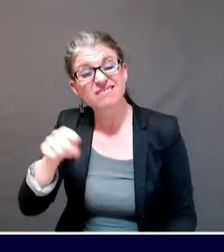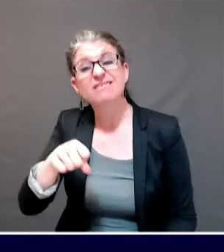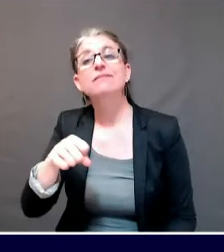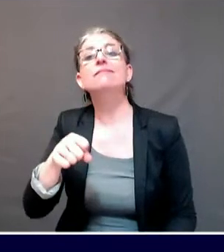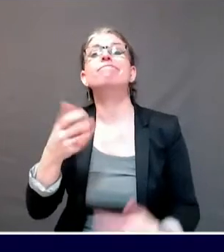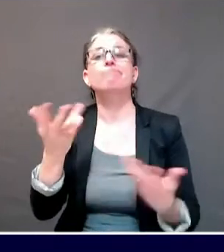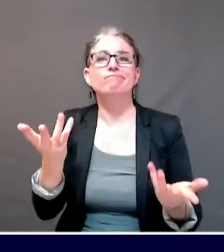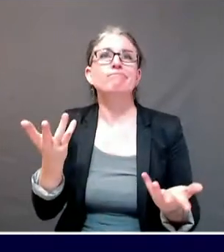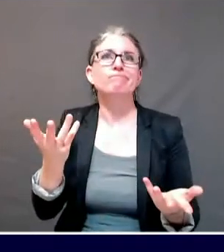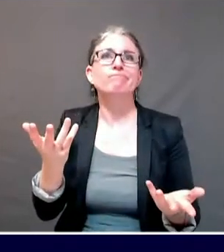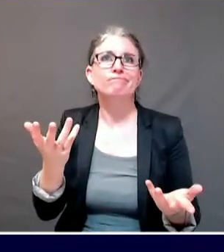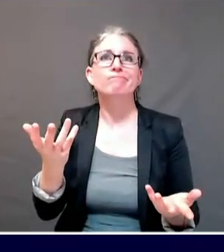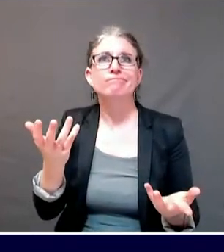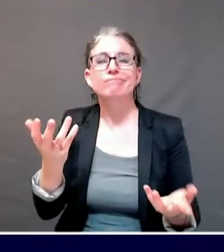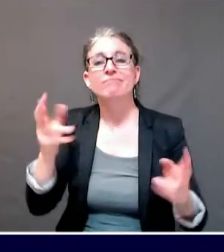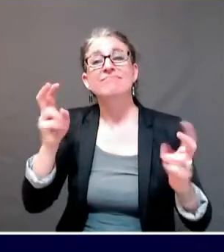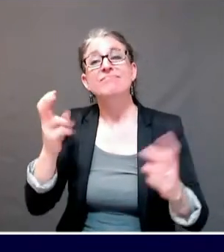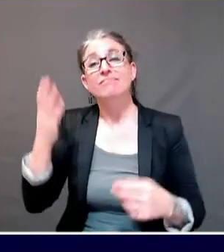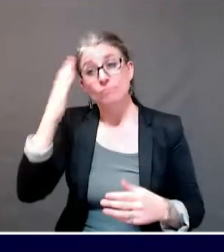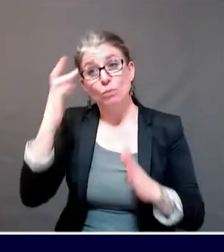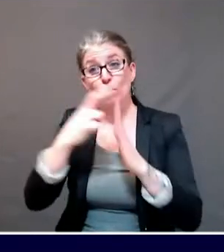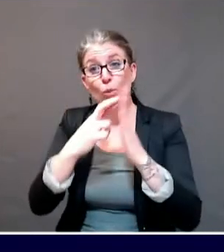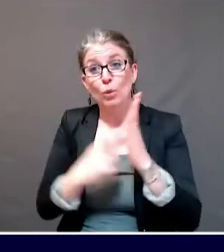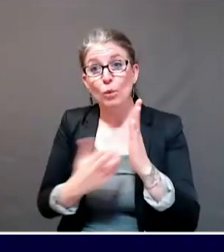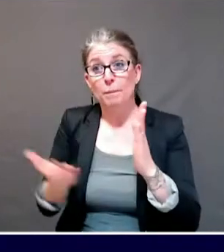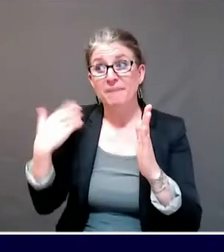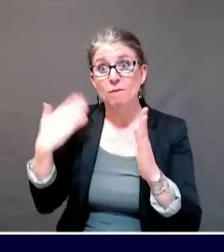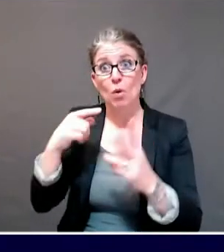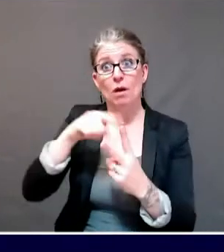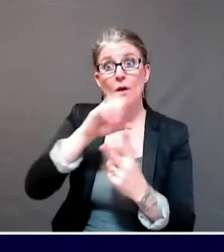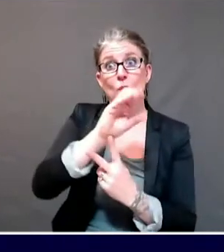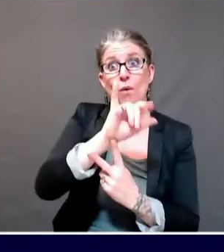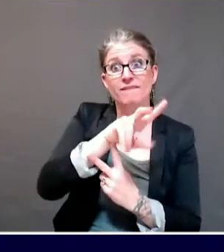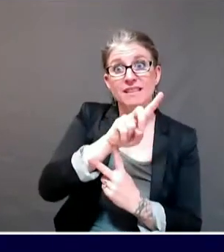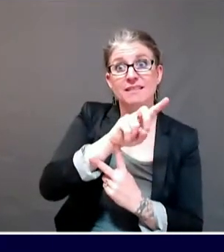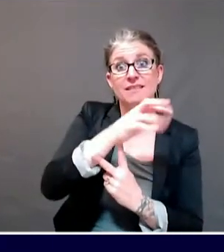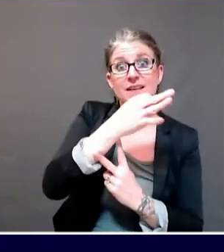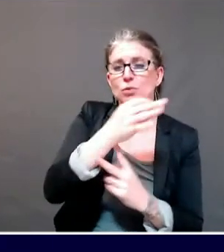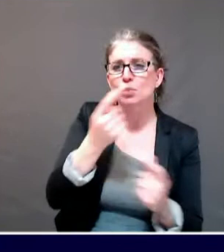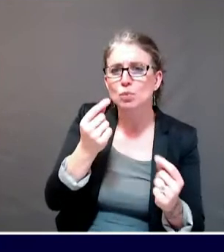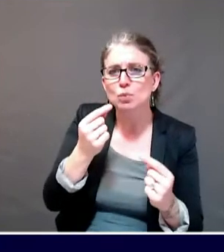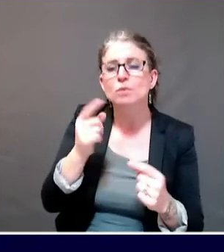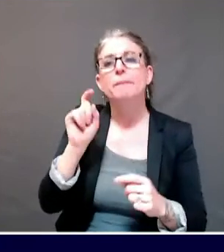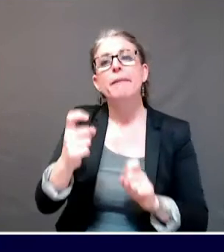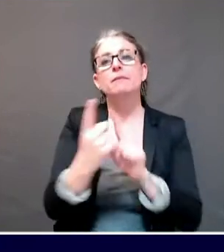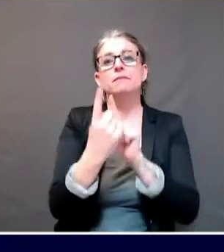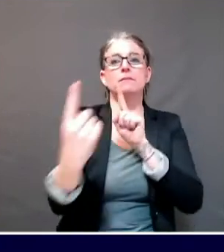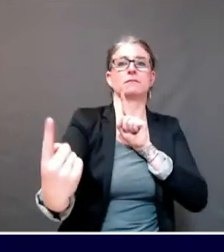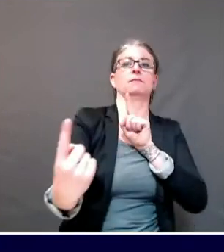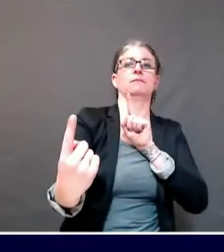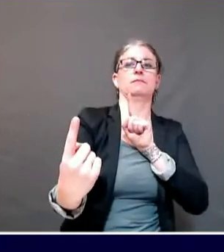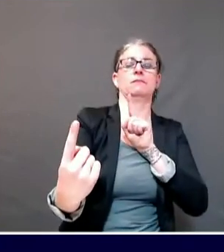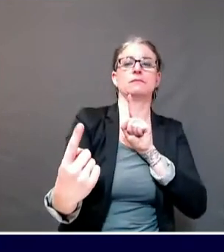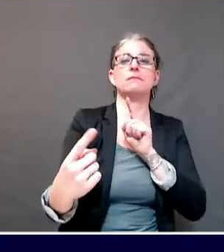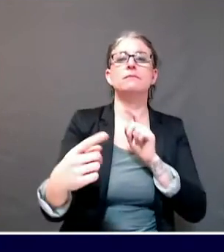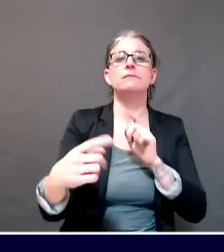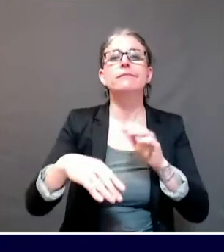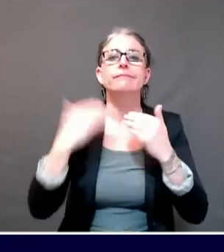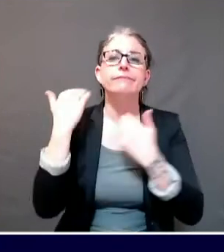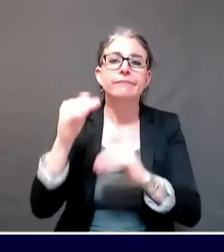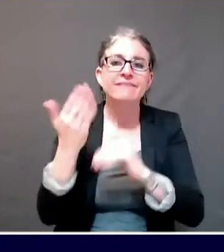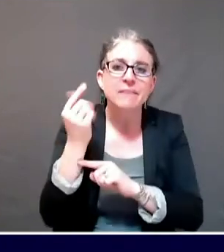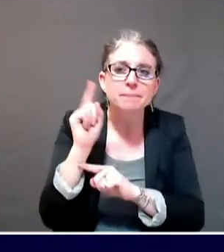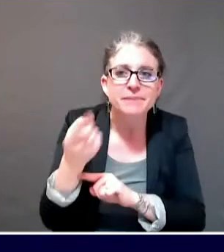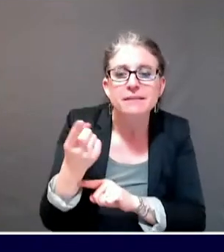strains. If you are infected with this new strain, you are thus more likely to spread it